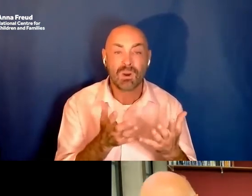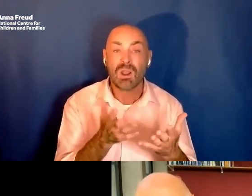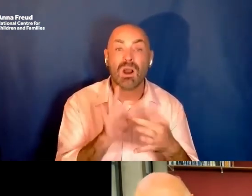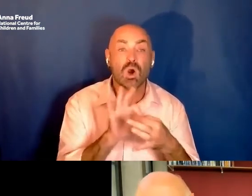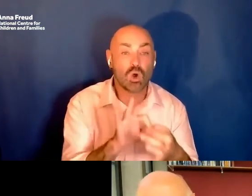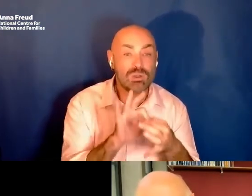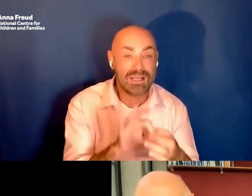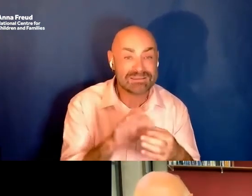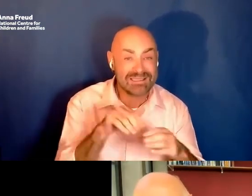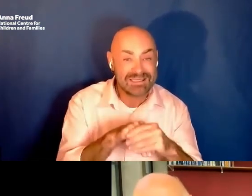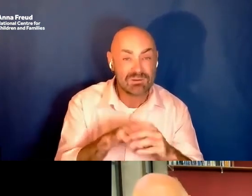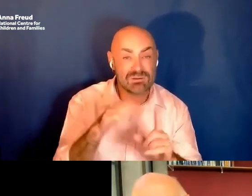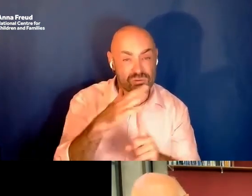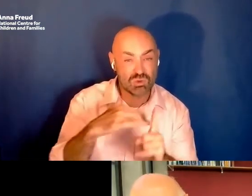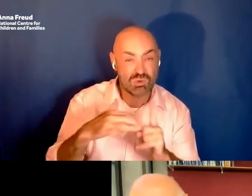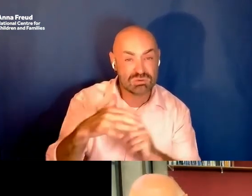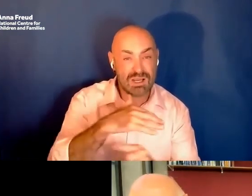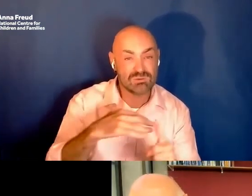in our societies,